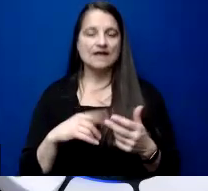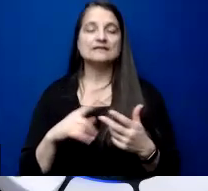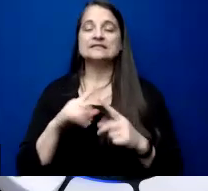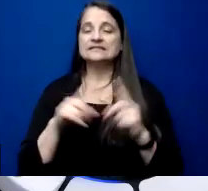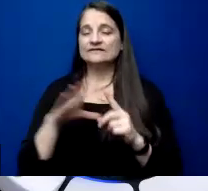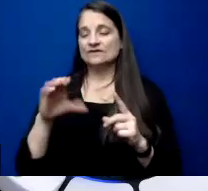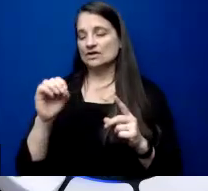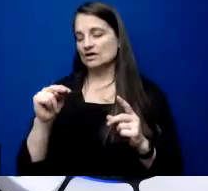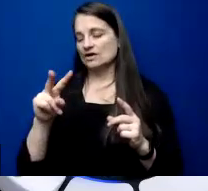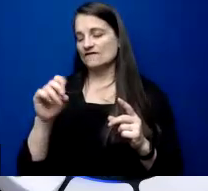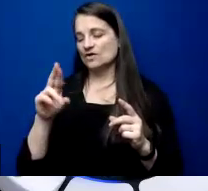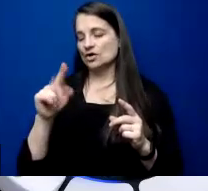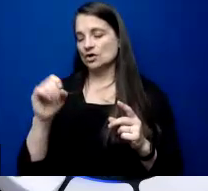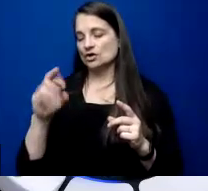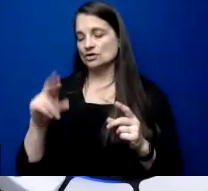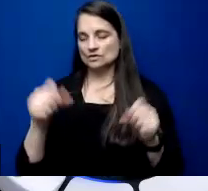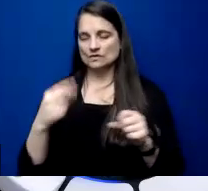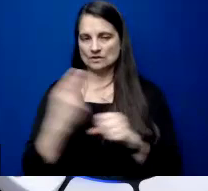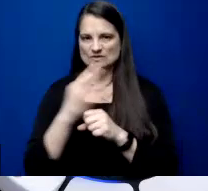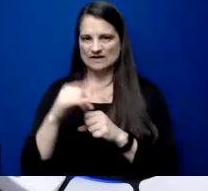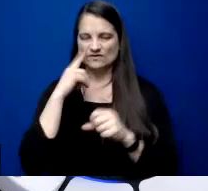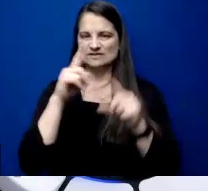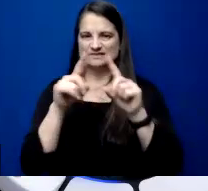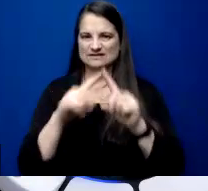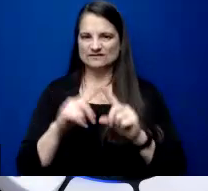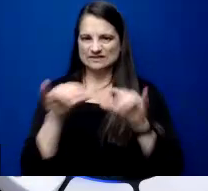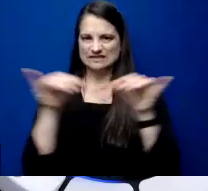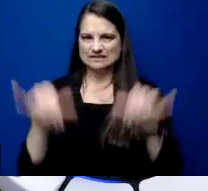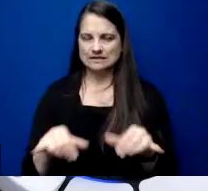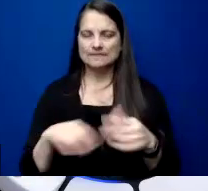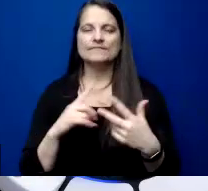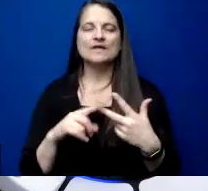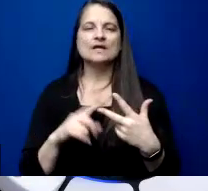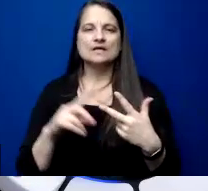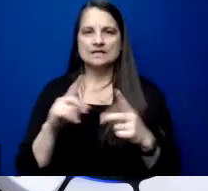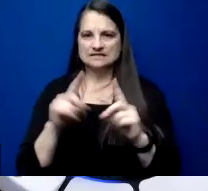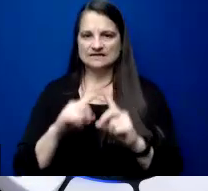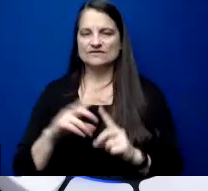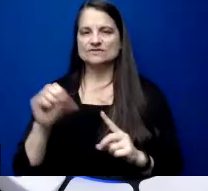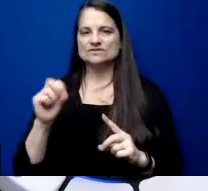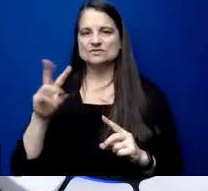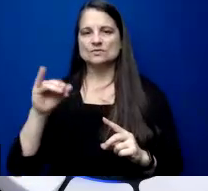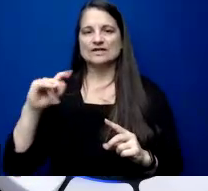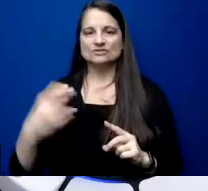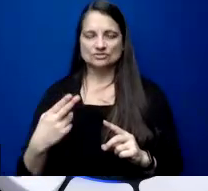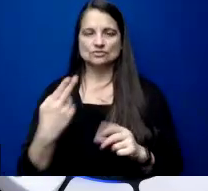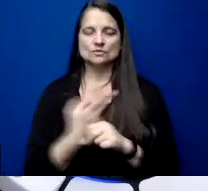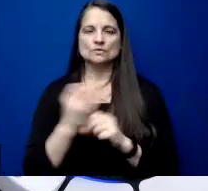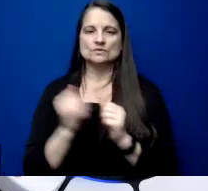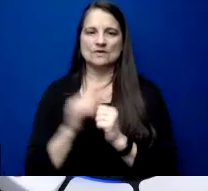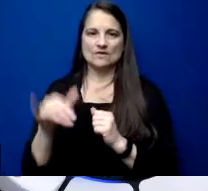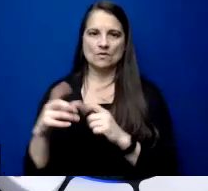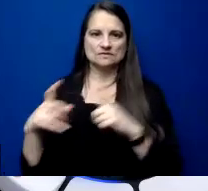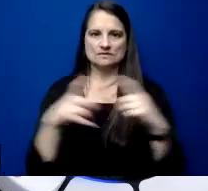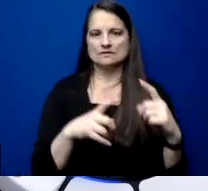different systems. And a lot of different switches to use with the adaptive controllers, which